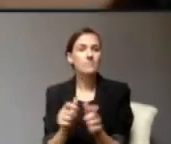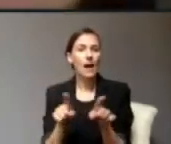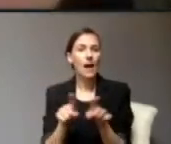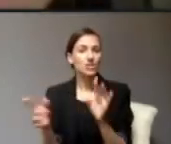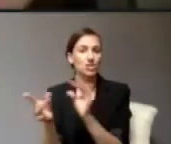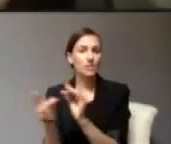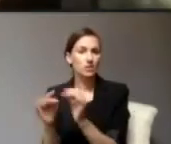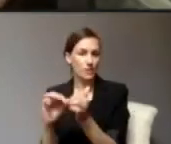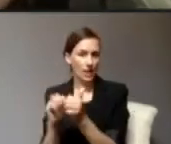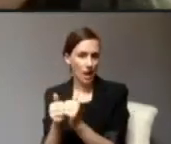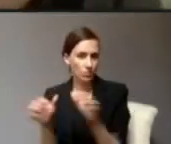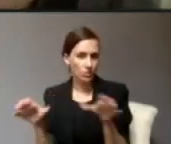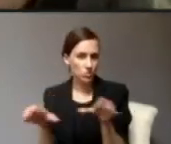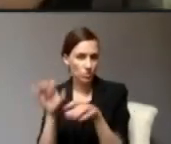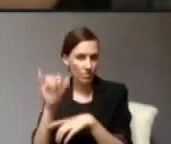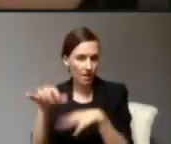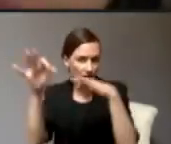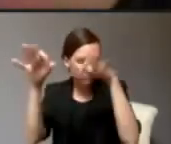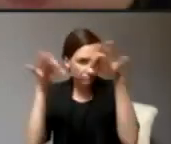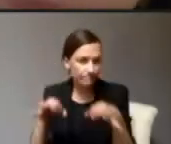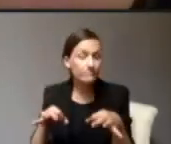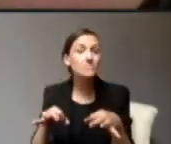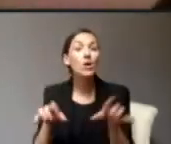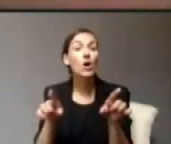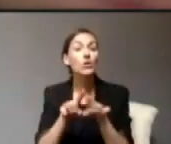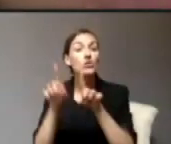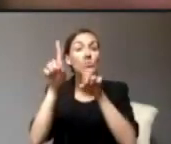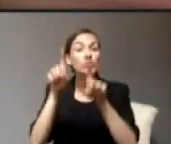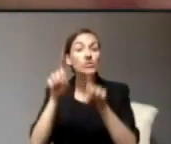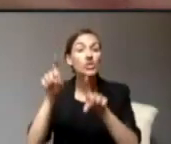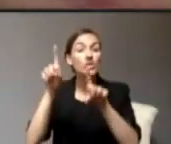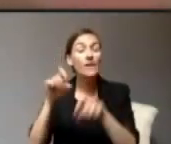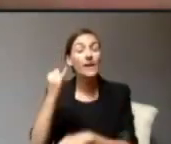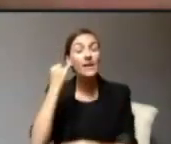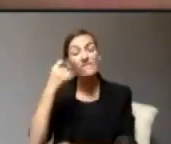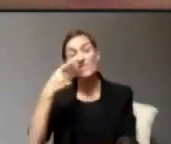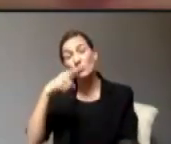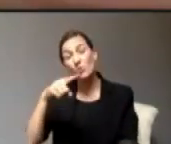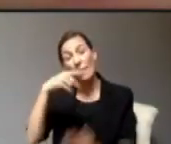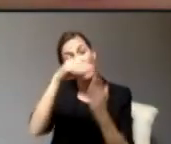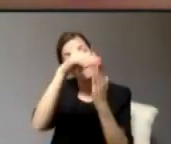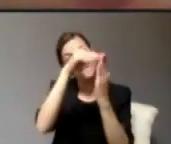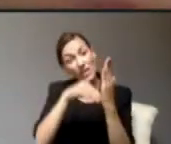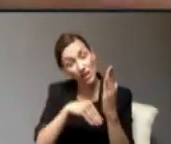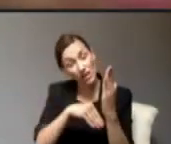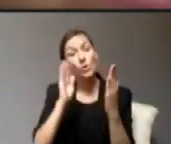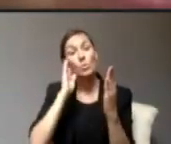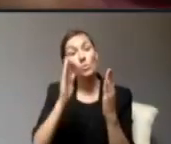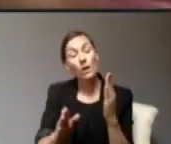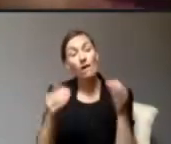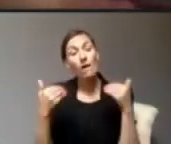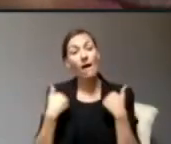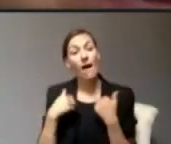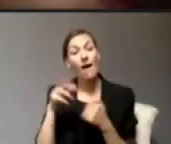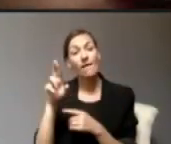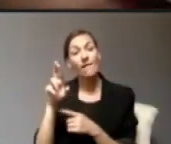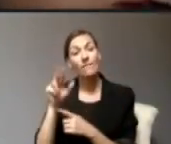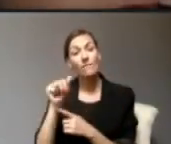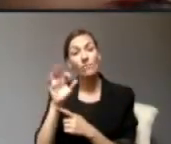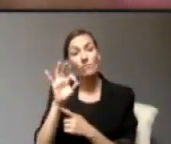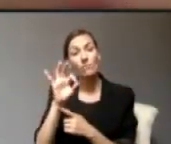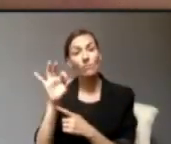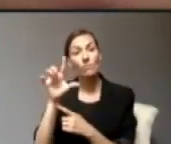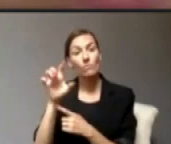that. Also, a survey is being posted in the chat right now. If you'll fill it out, you'll be entered into a raffle for a $25 gift